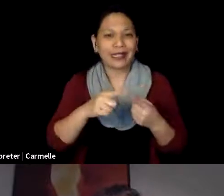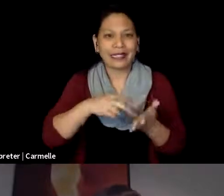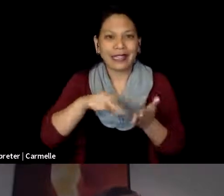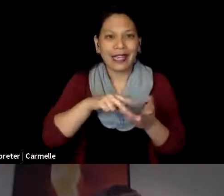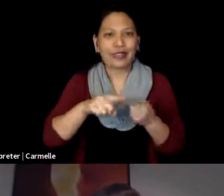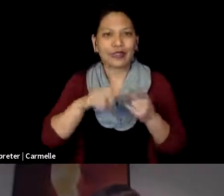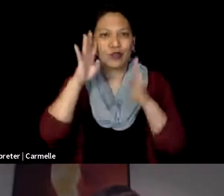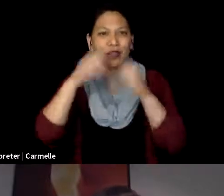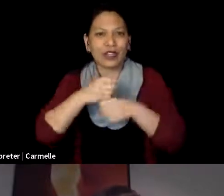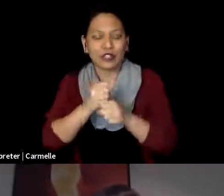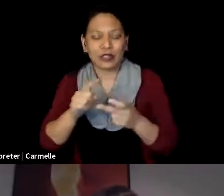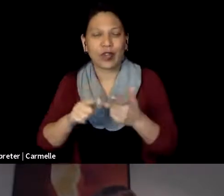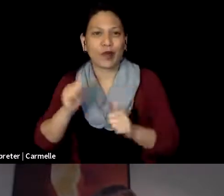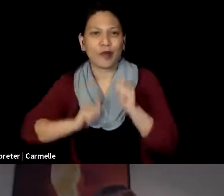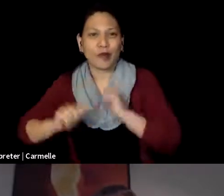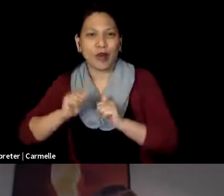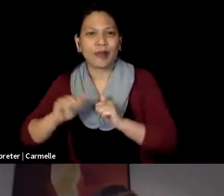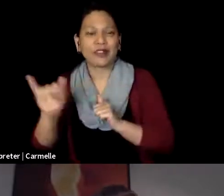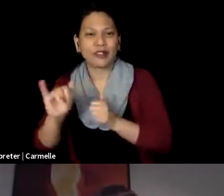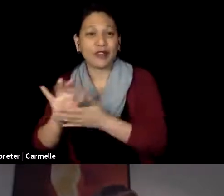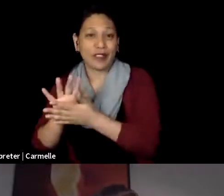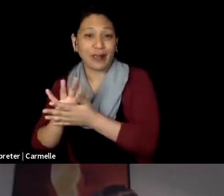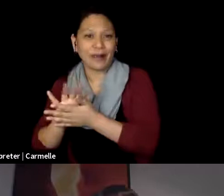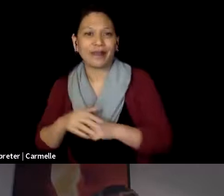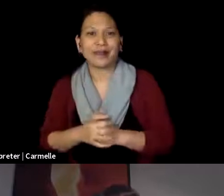creation, performance, and film. As a